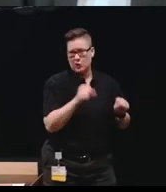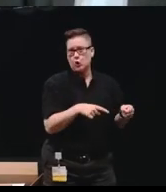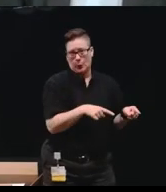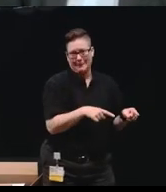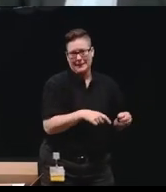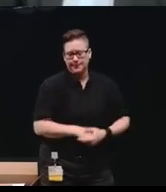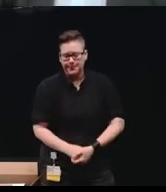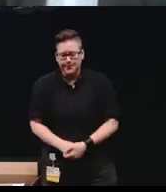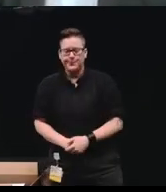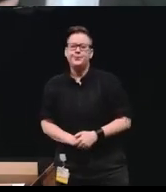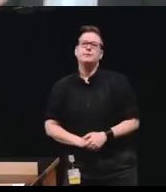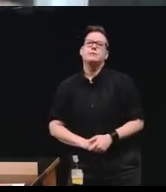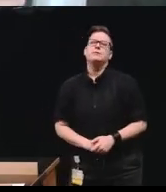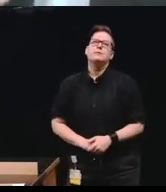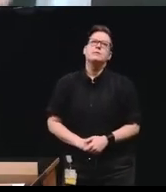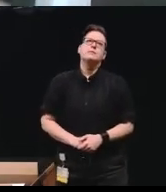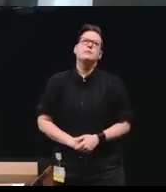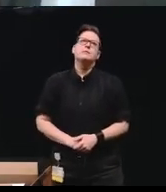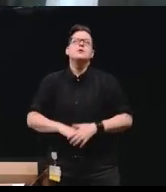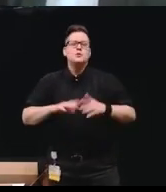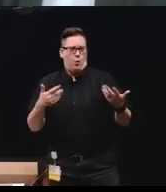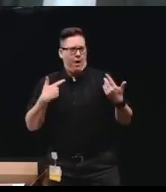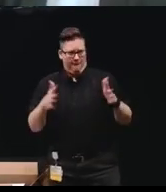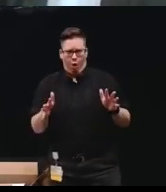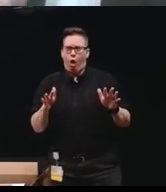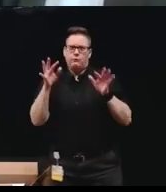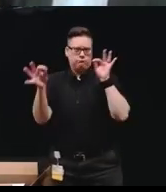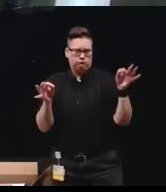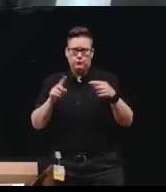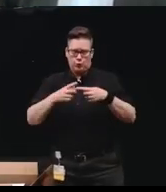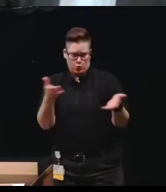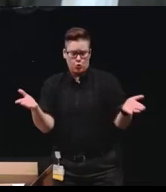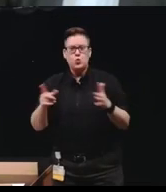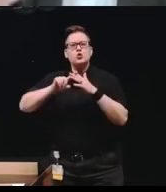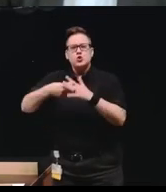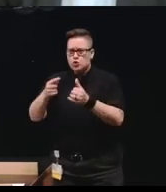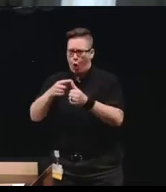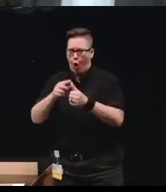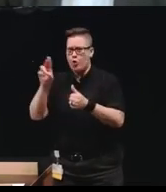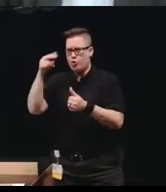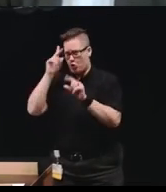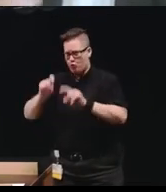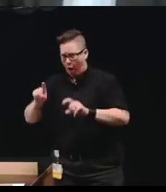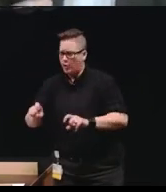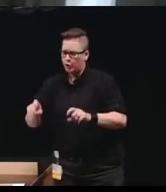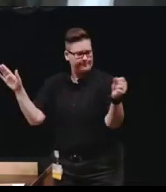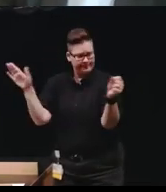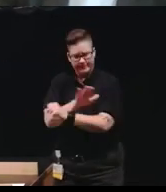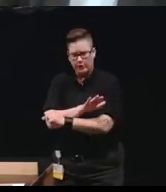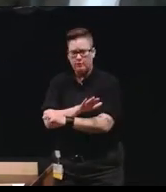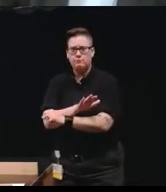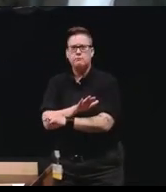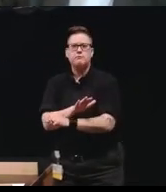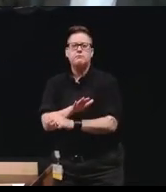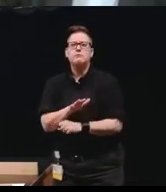Okay, so I've highlighted for you all, start with the neurology, be comprehensive, but take two